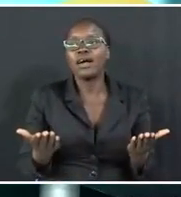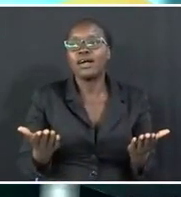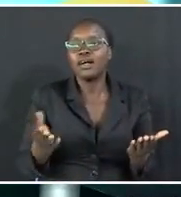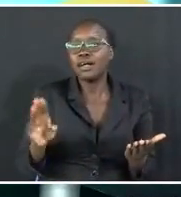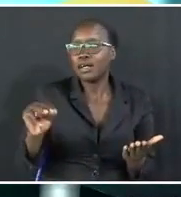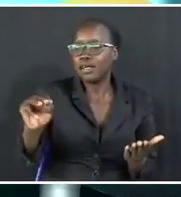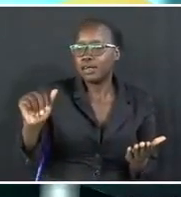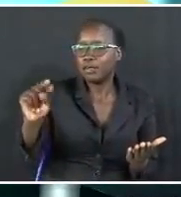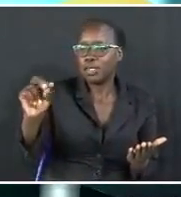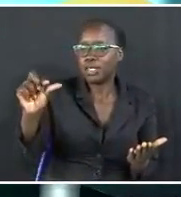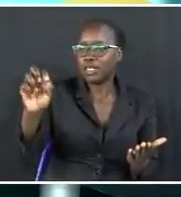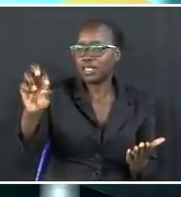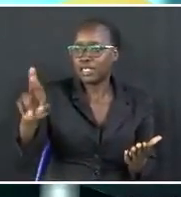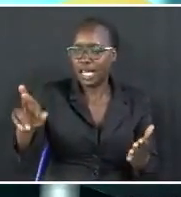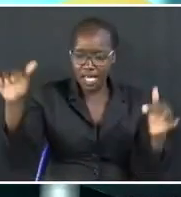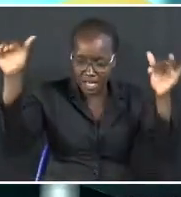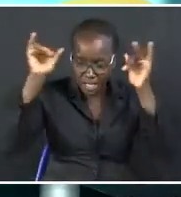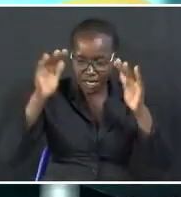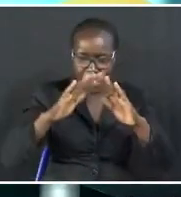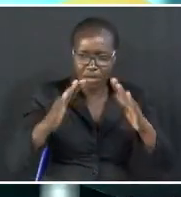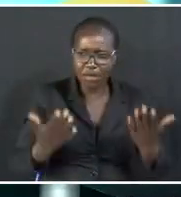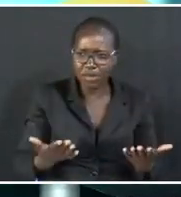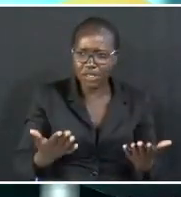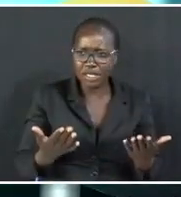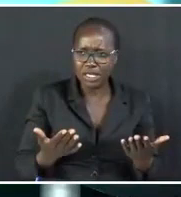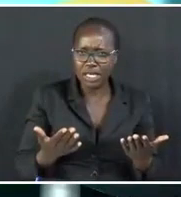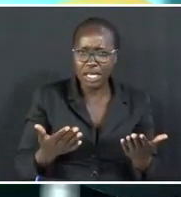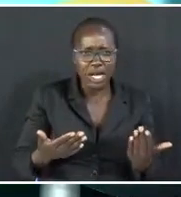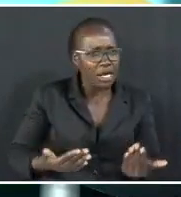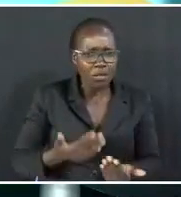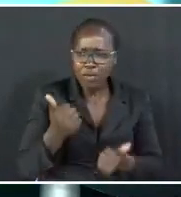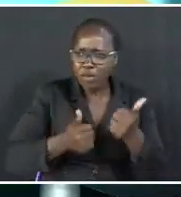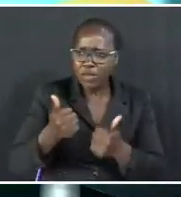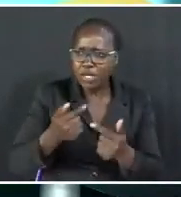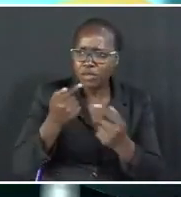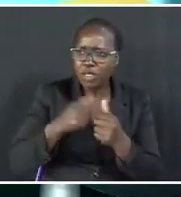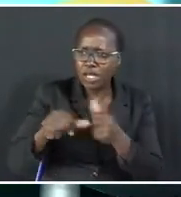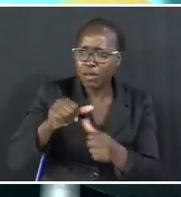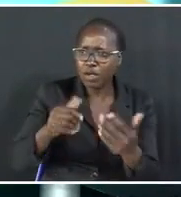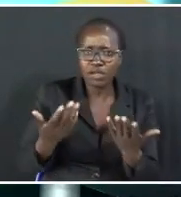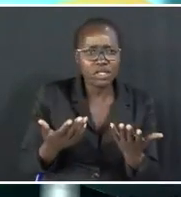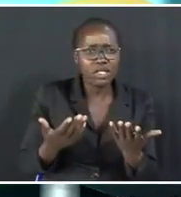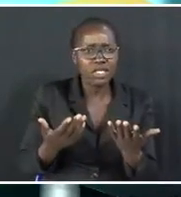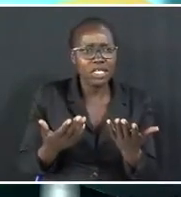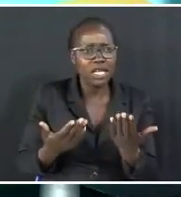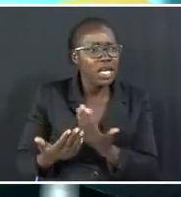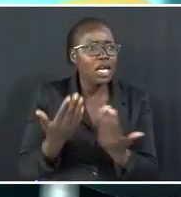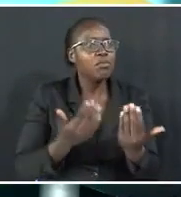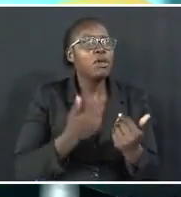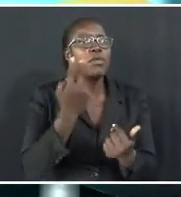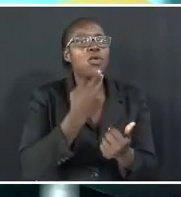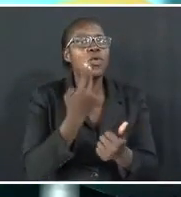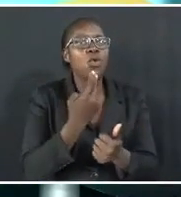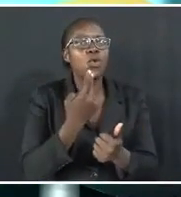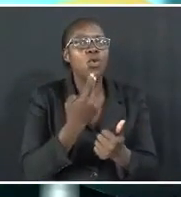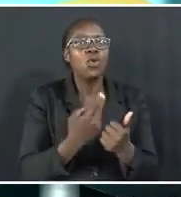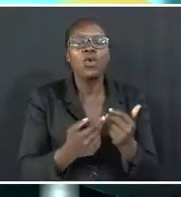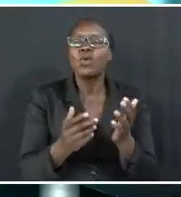on a manger. Do you know what child I'm talking about? What child am I talking